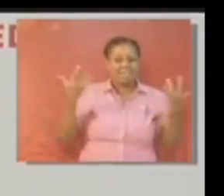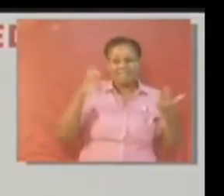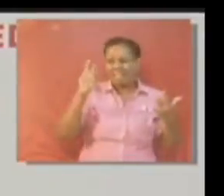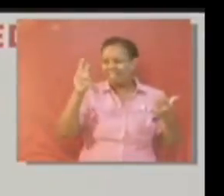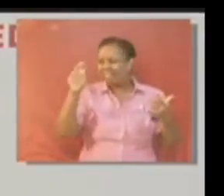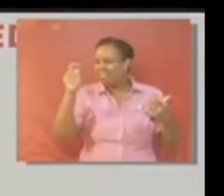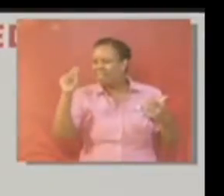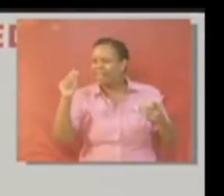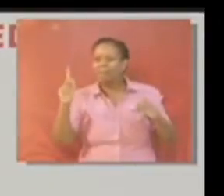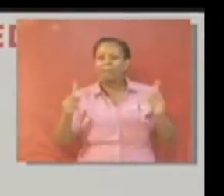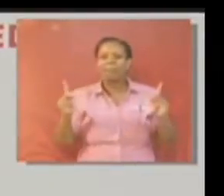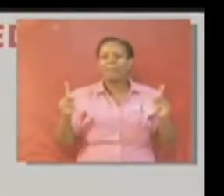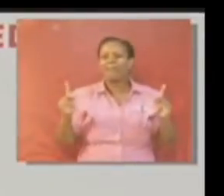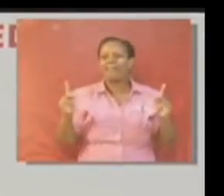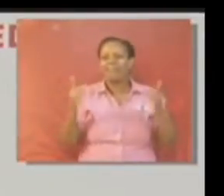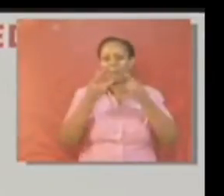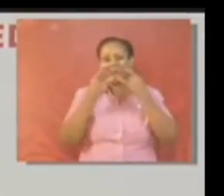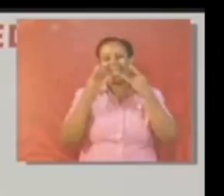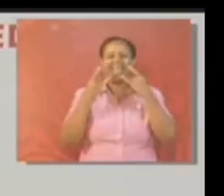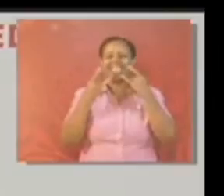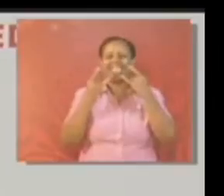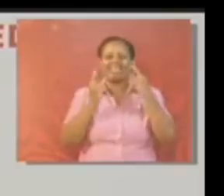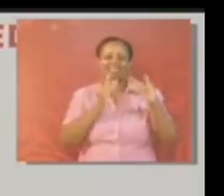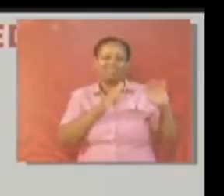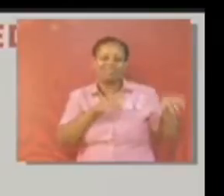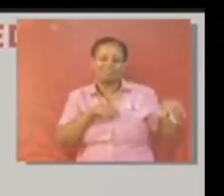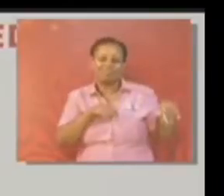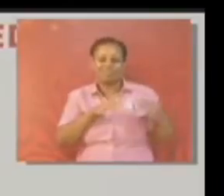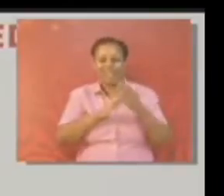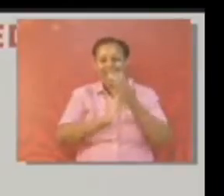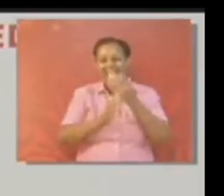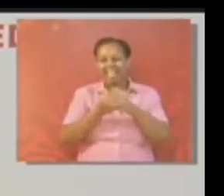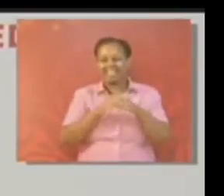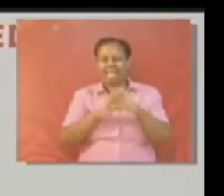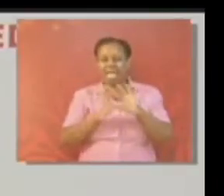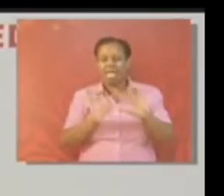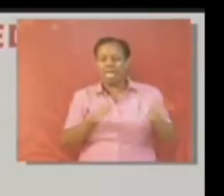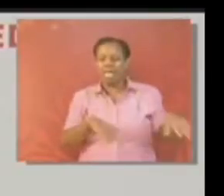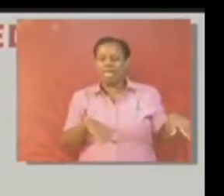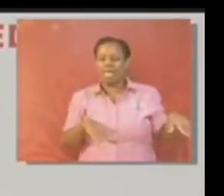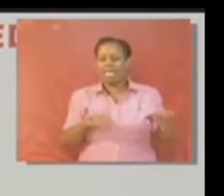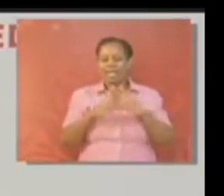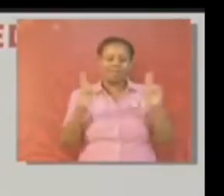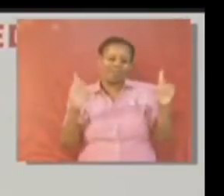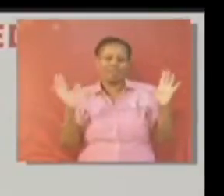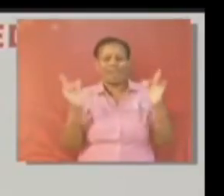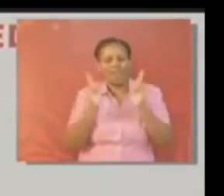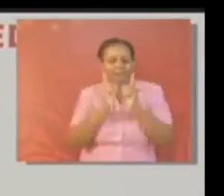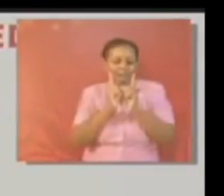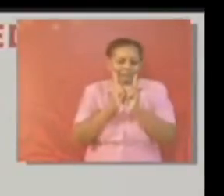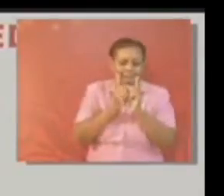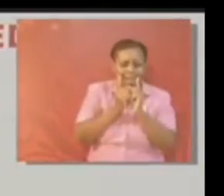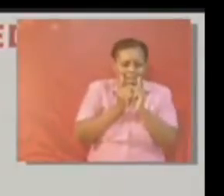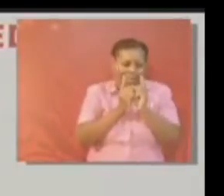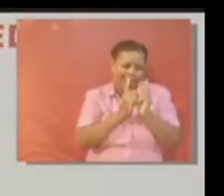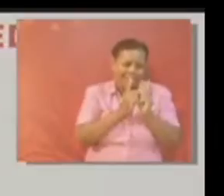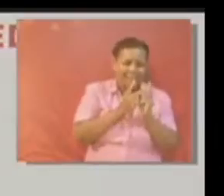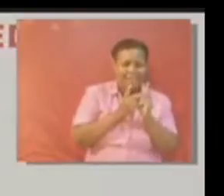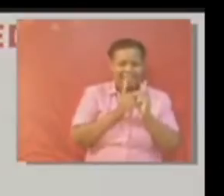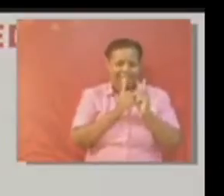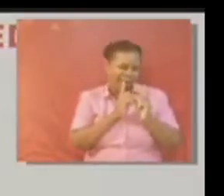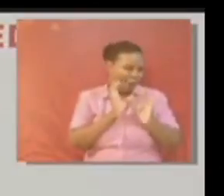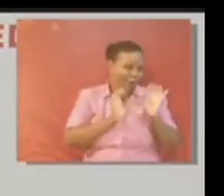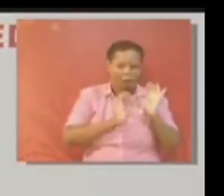drop. Because in a social setting, you haven't seen people for so long. We all suffering from